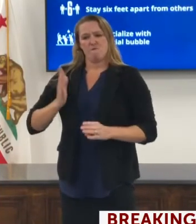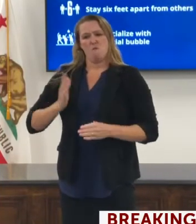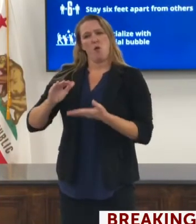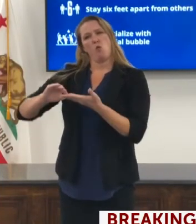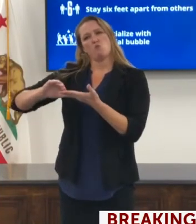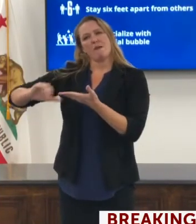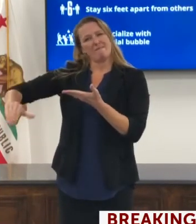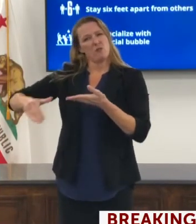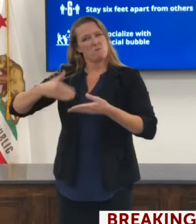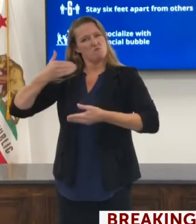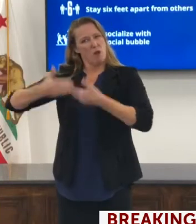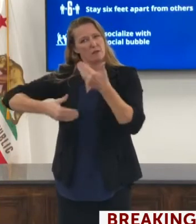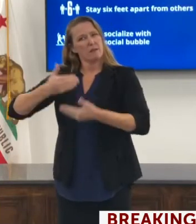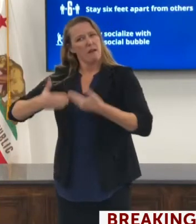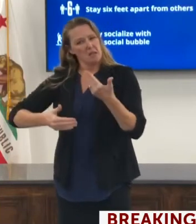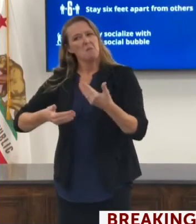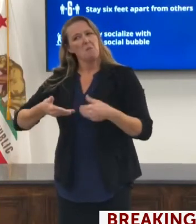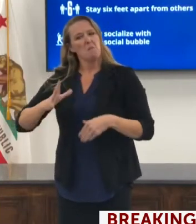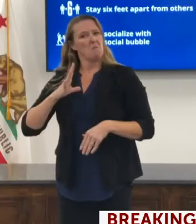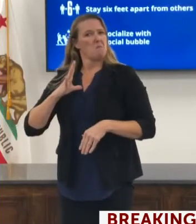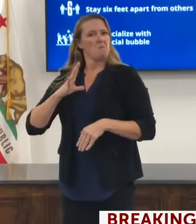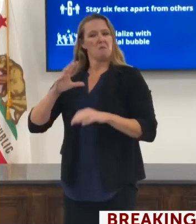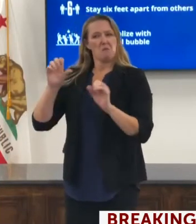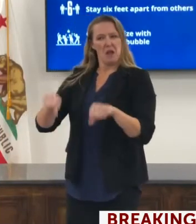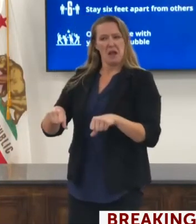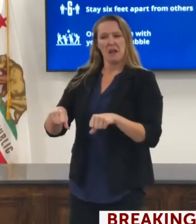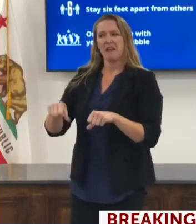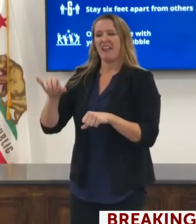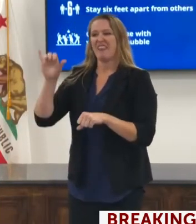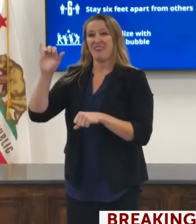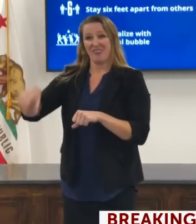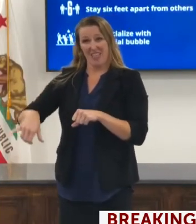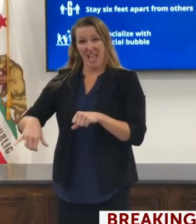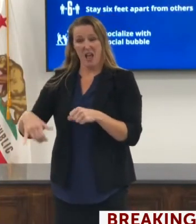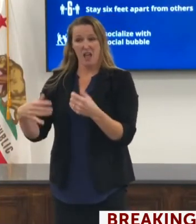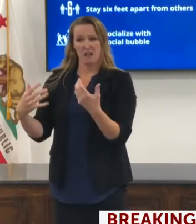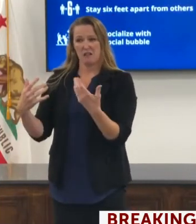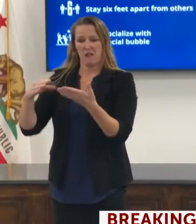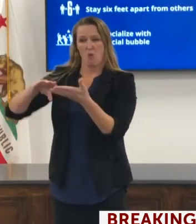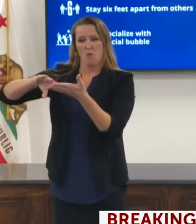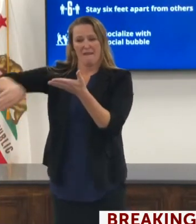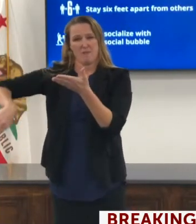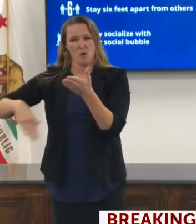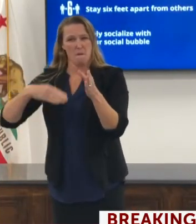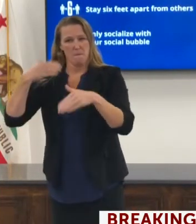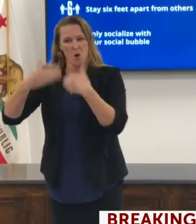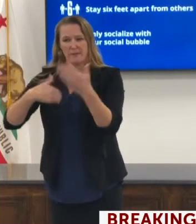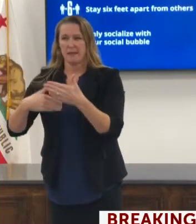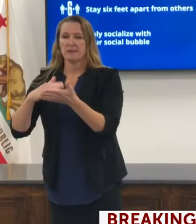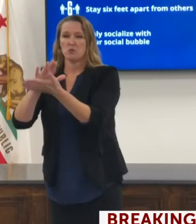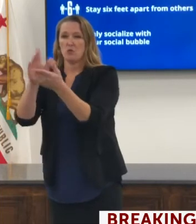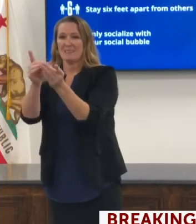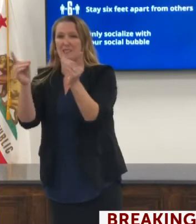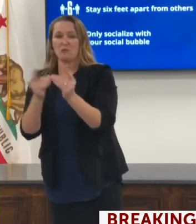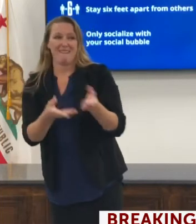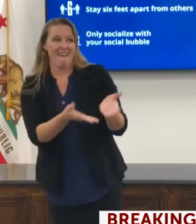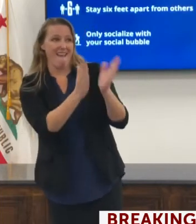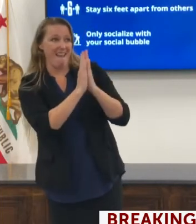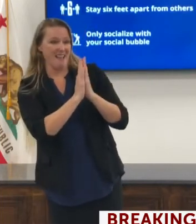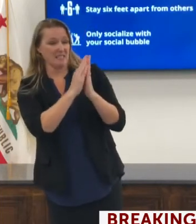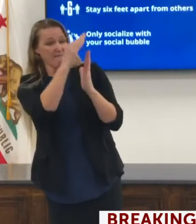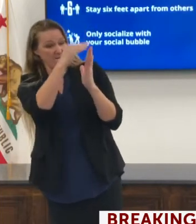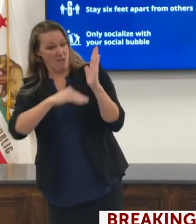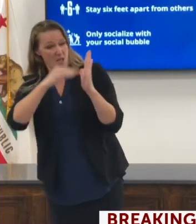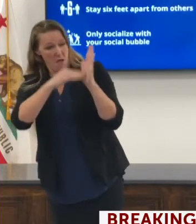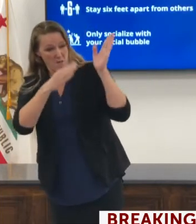that it is an application. And it must be very definitive about which grades and how